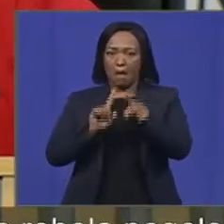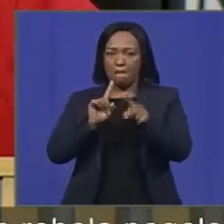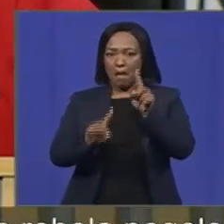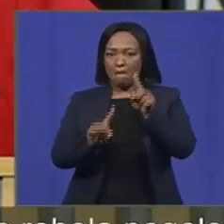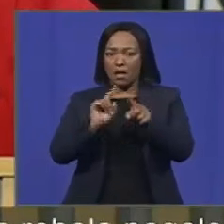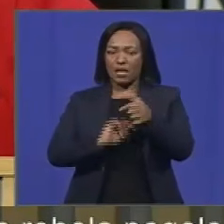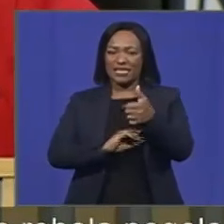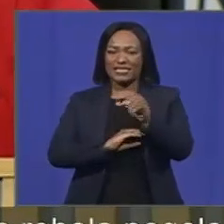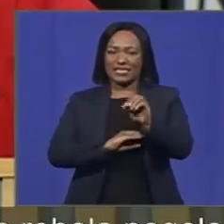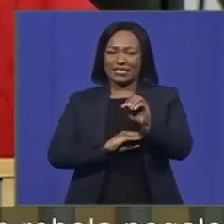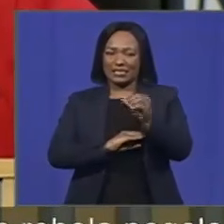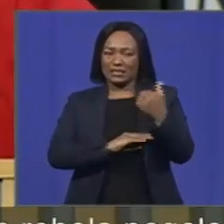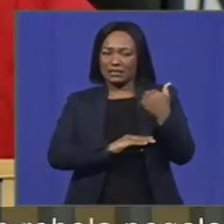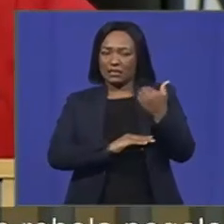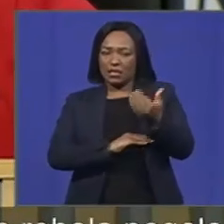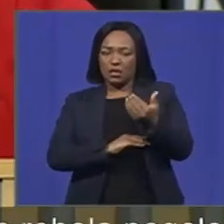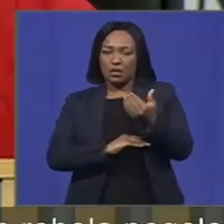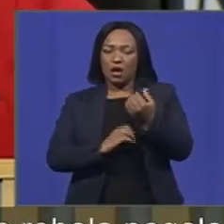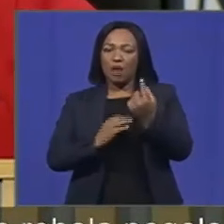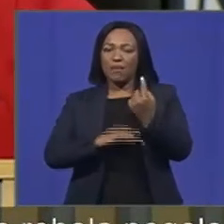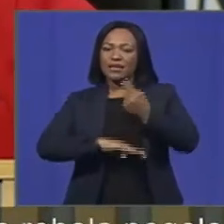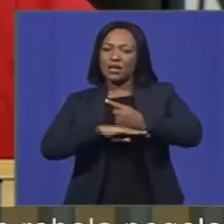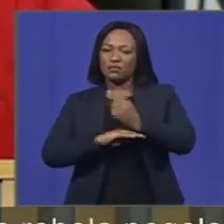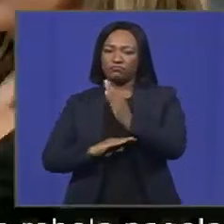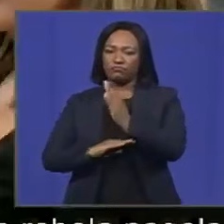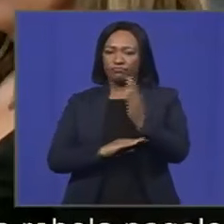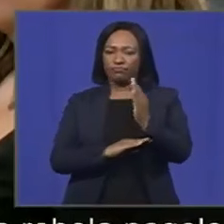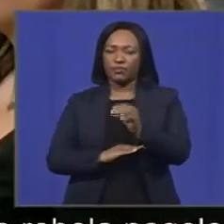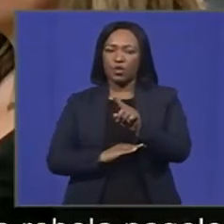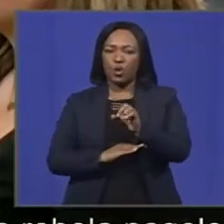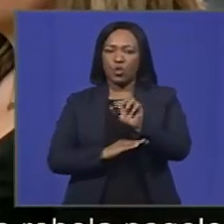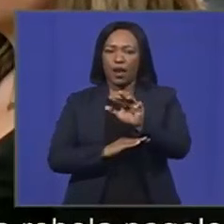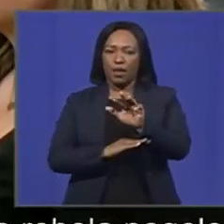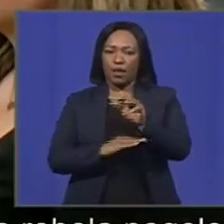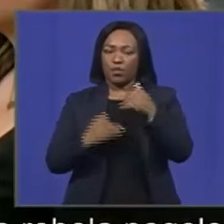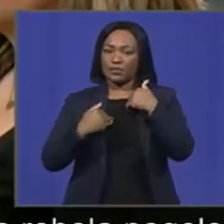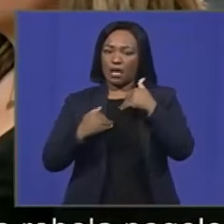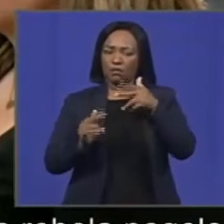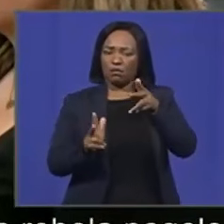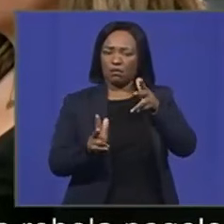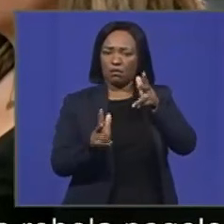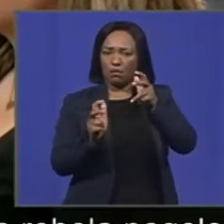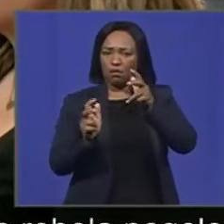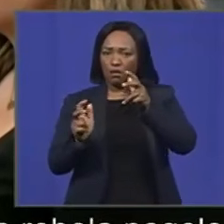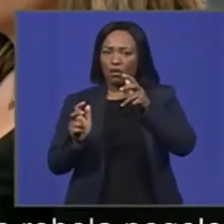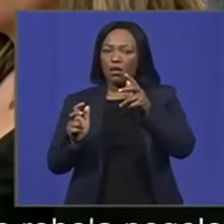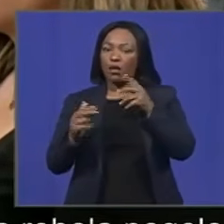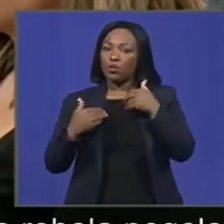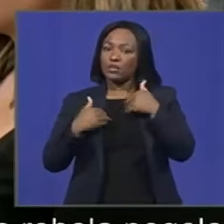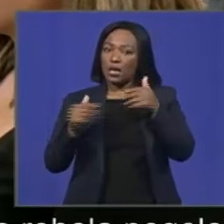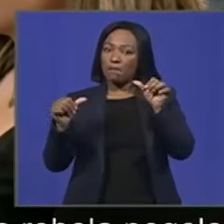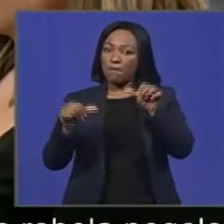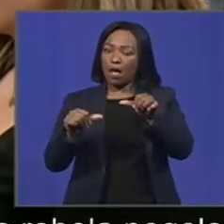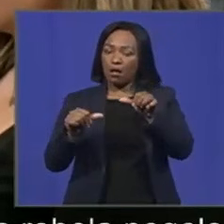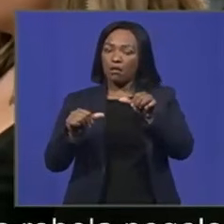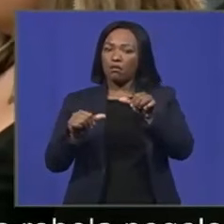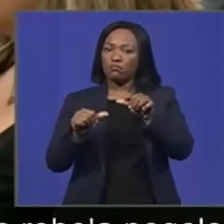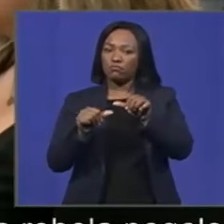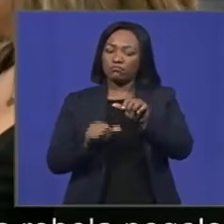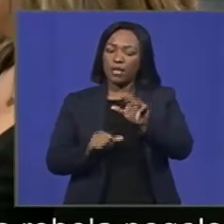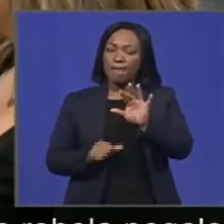a le 109 mo ditheetsong fa e sale simolola. Ditheetso di tla simolola gape Mantaga